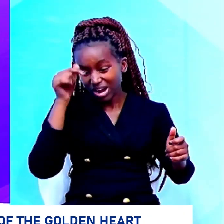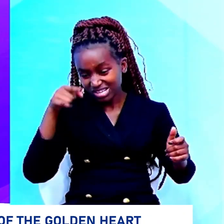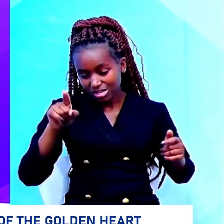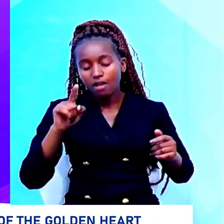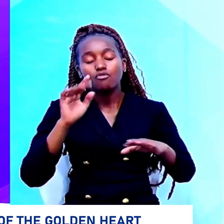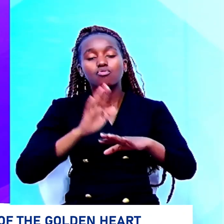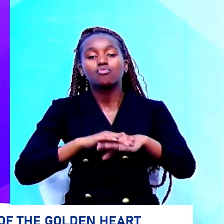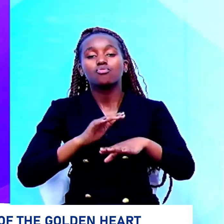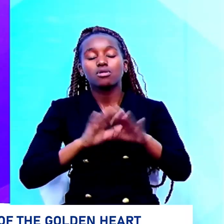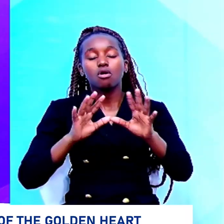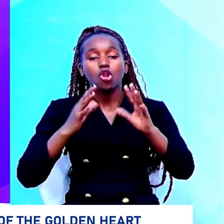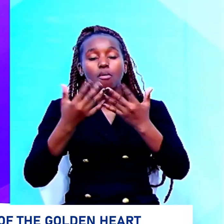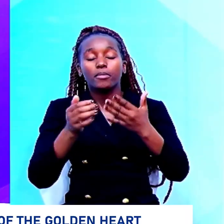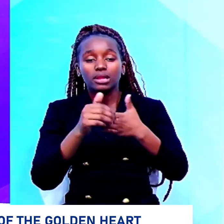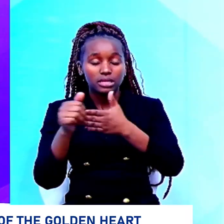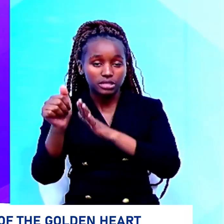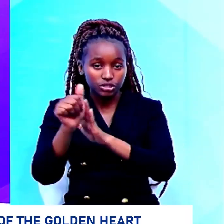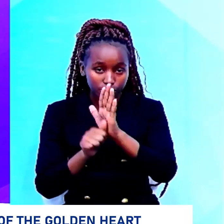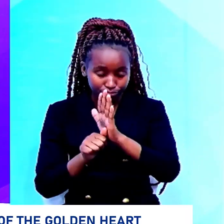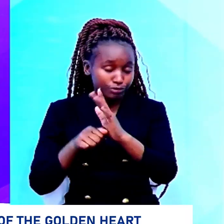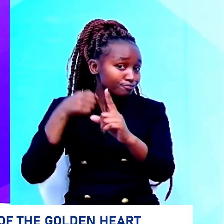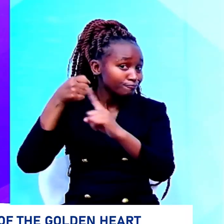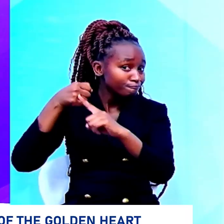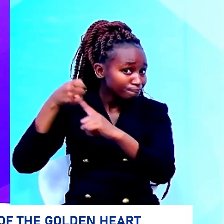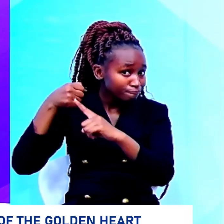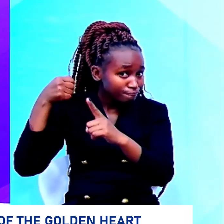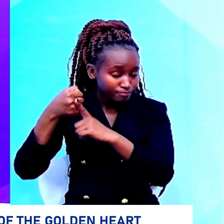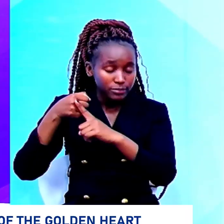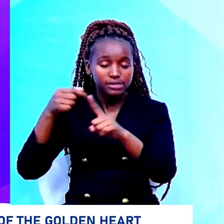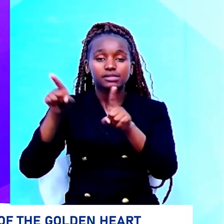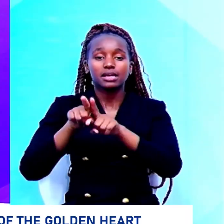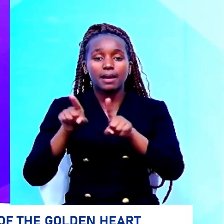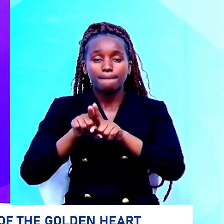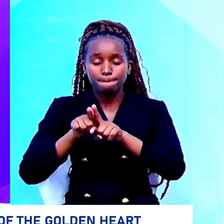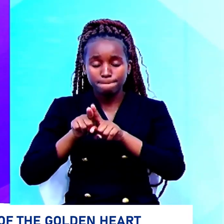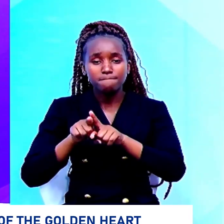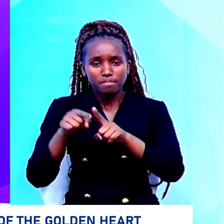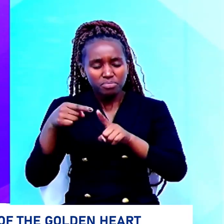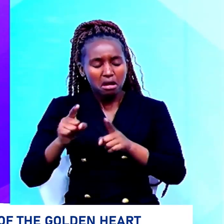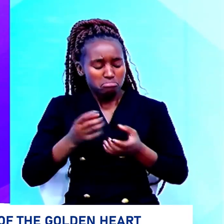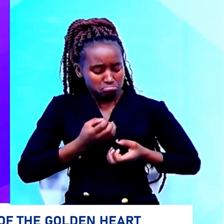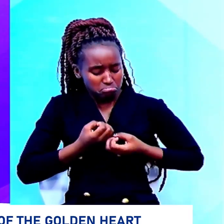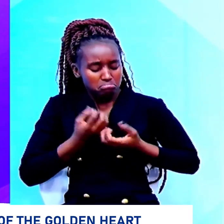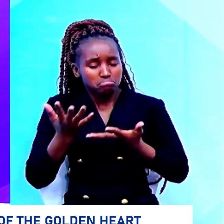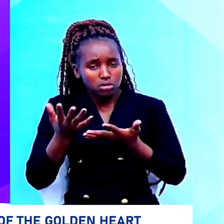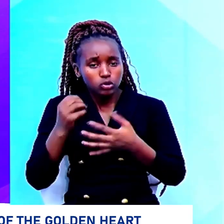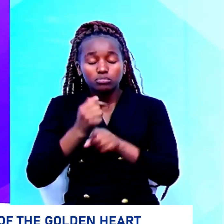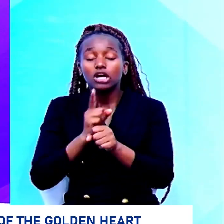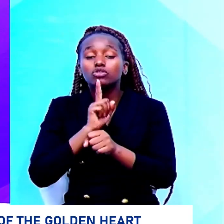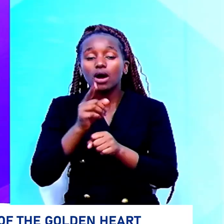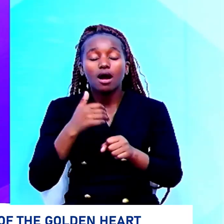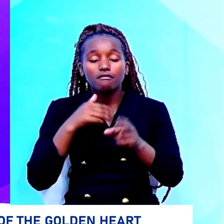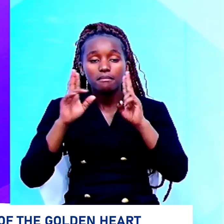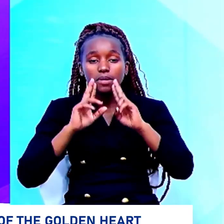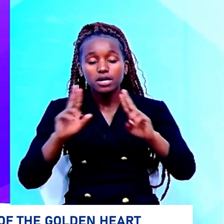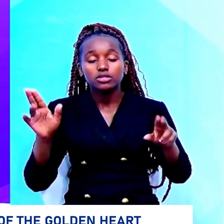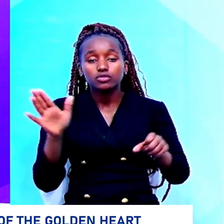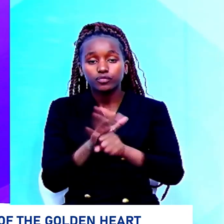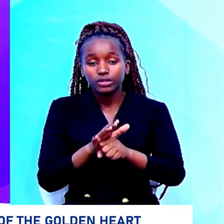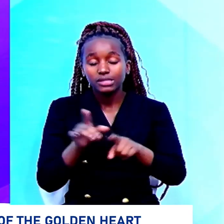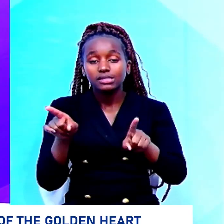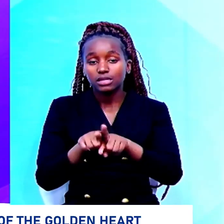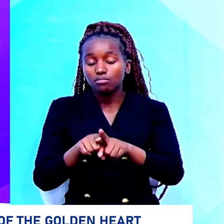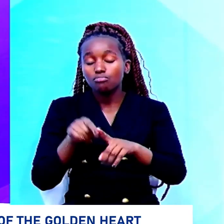leadership, persistent advocacy, and steadfast commitment to building a peaceful, just,